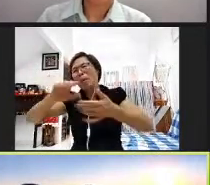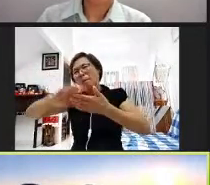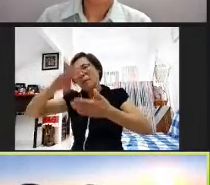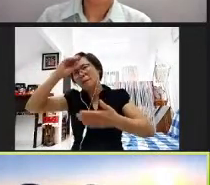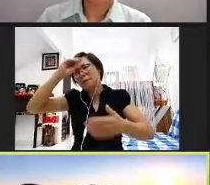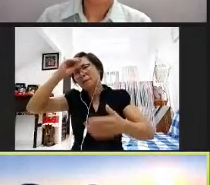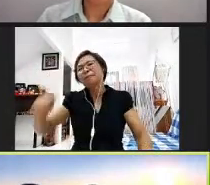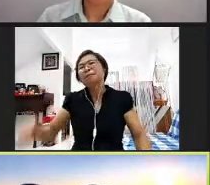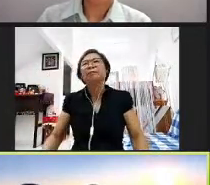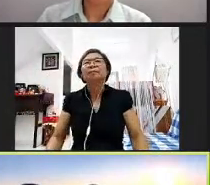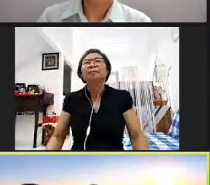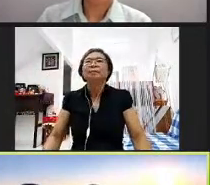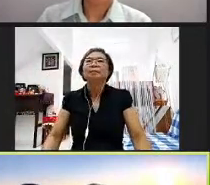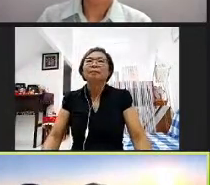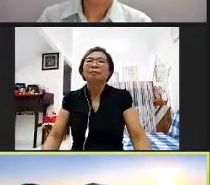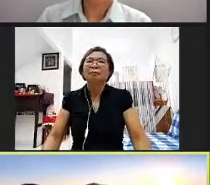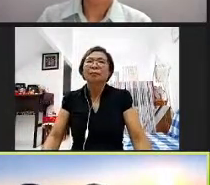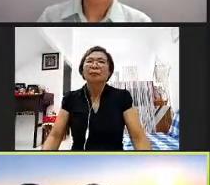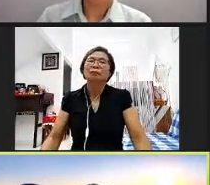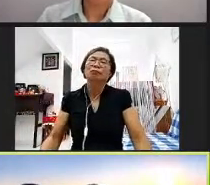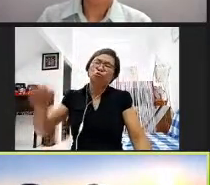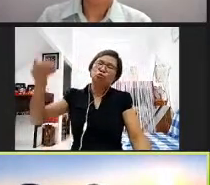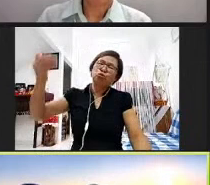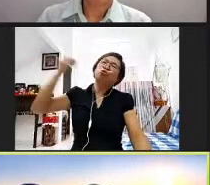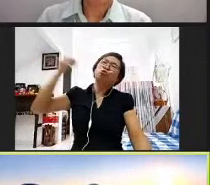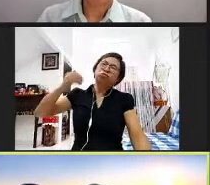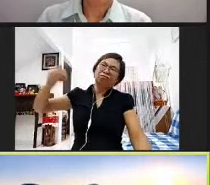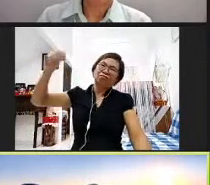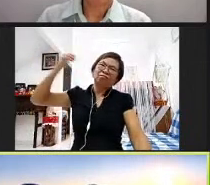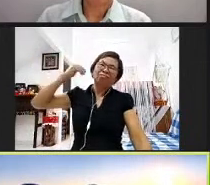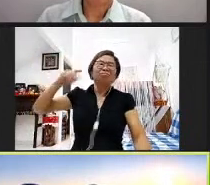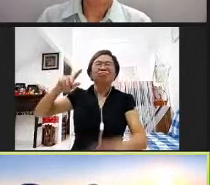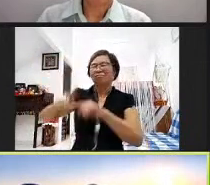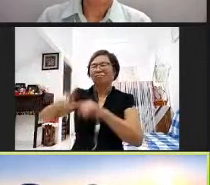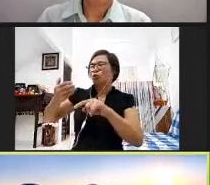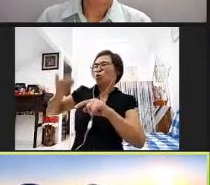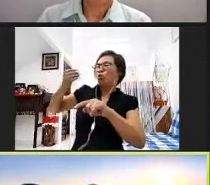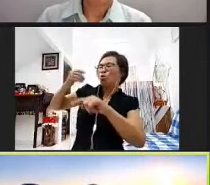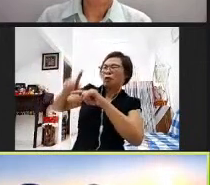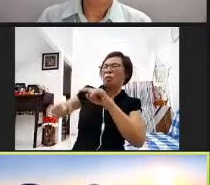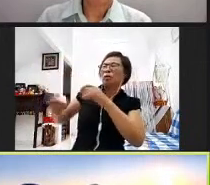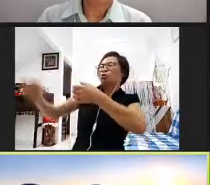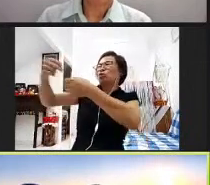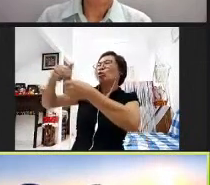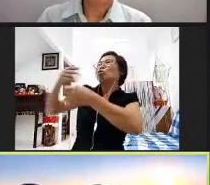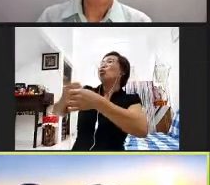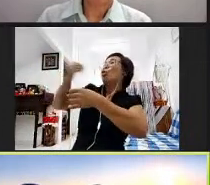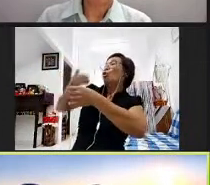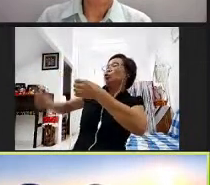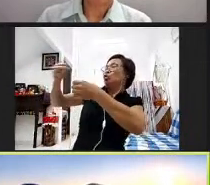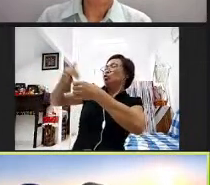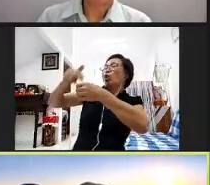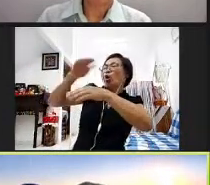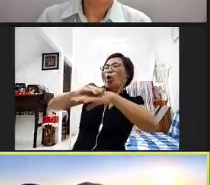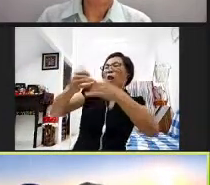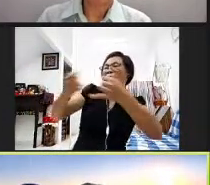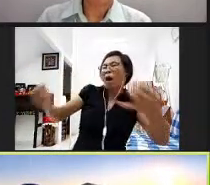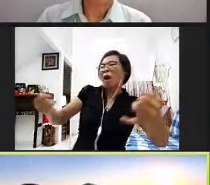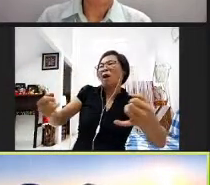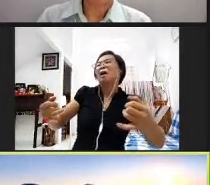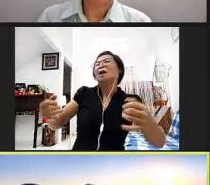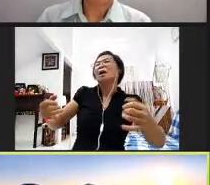before this, it's not possible for me to join any online